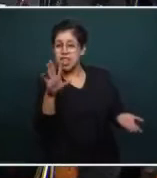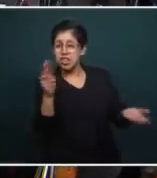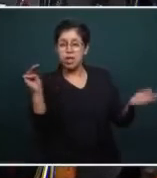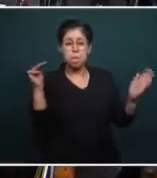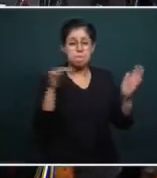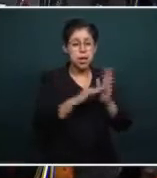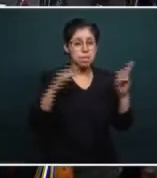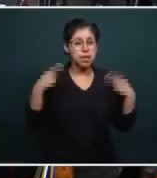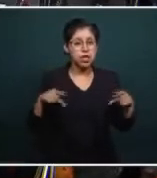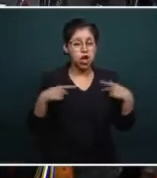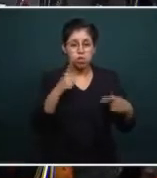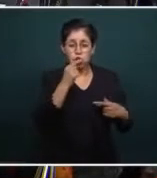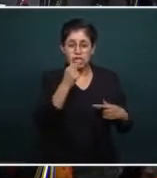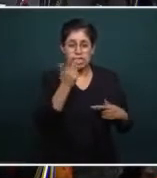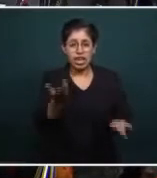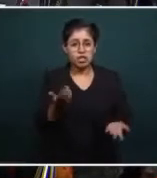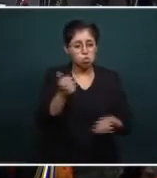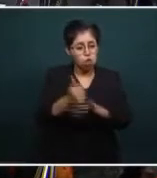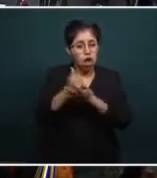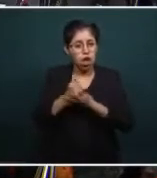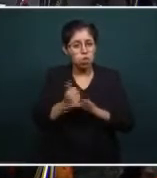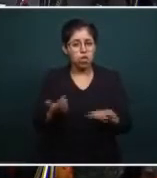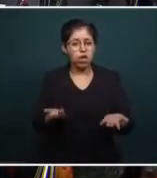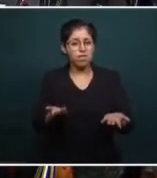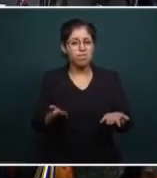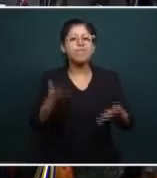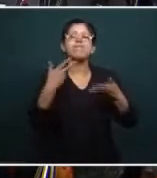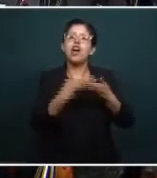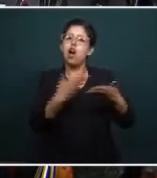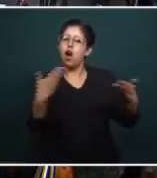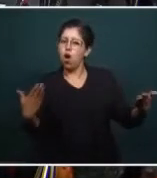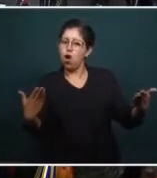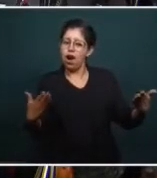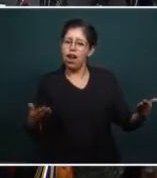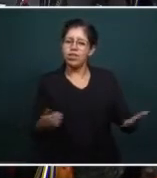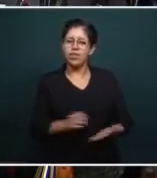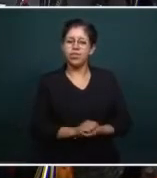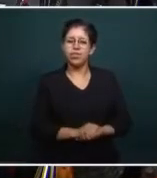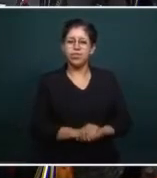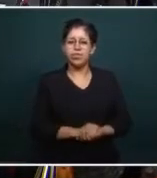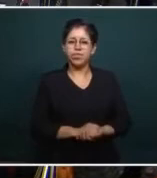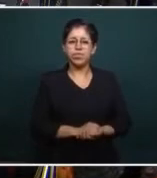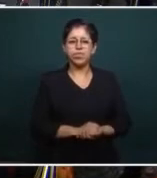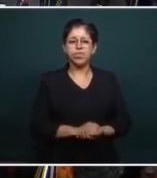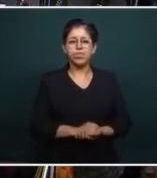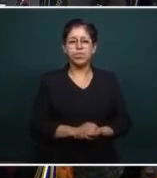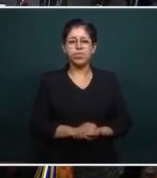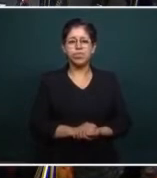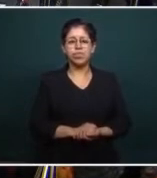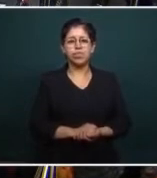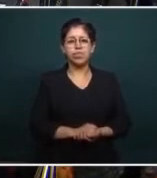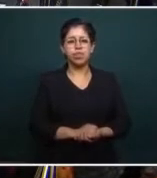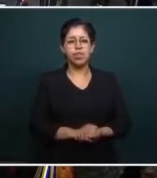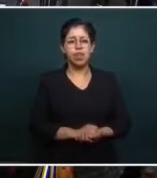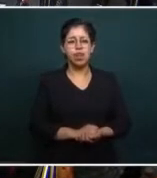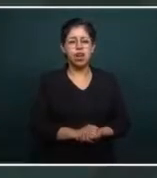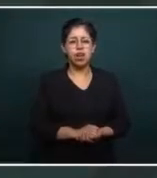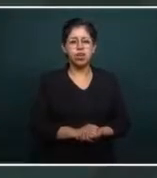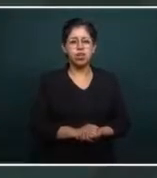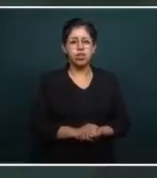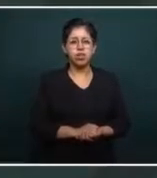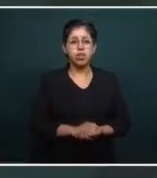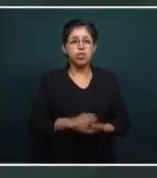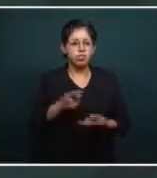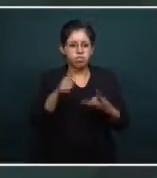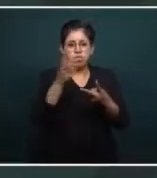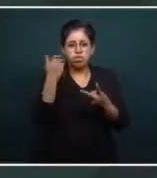with 10,000 people de la Policía Federal. that made up elements that made up Teniendo that eh, federal police. estas dos